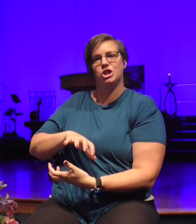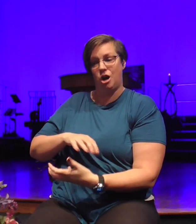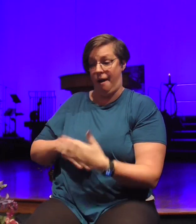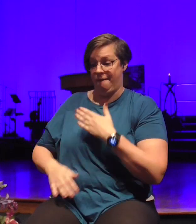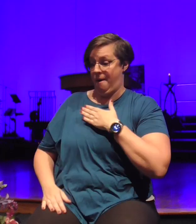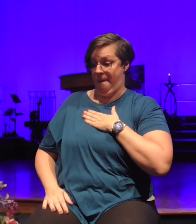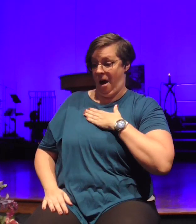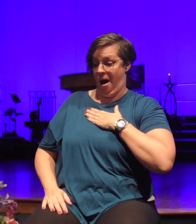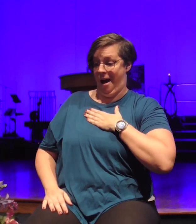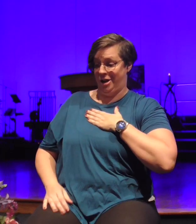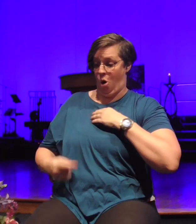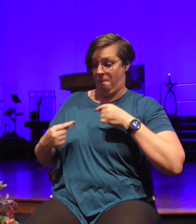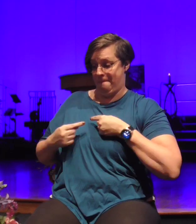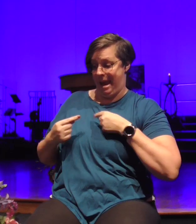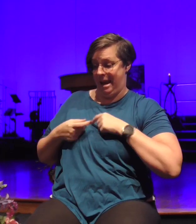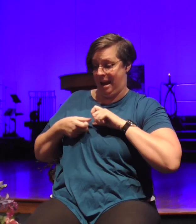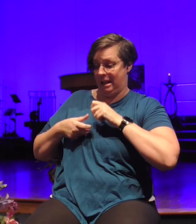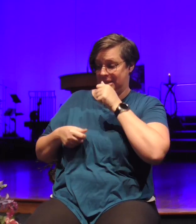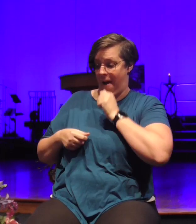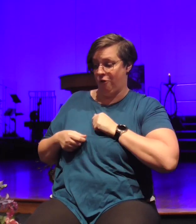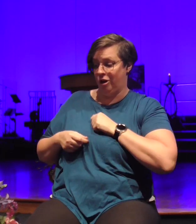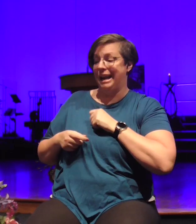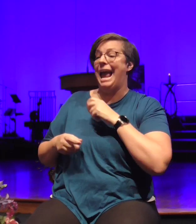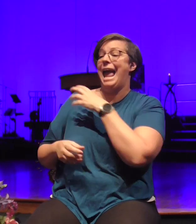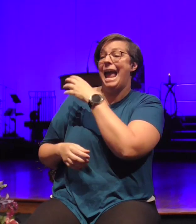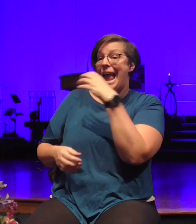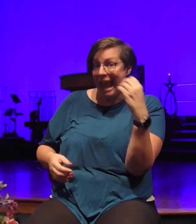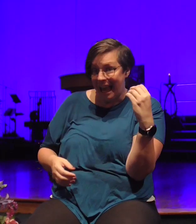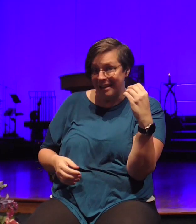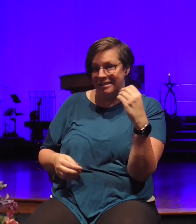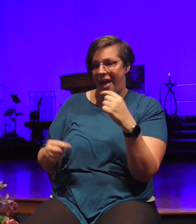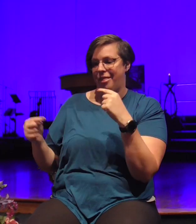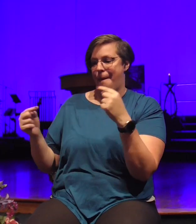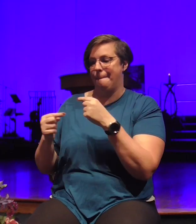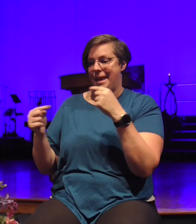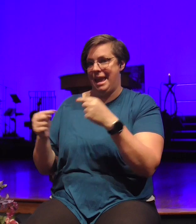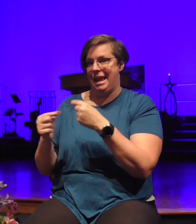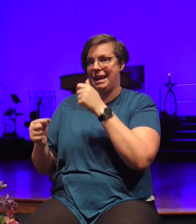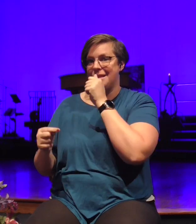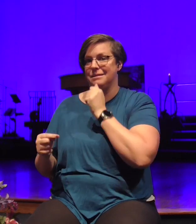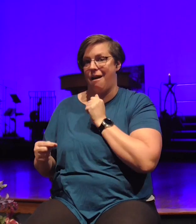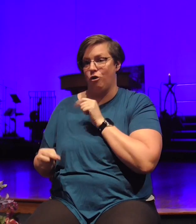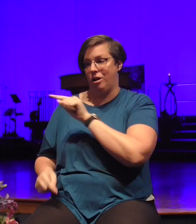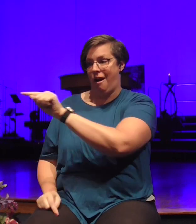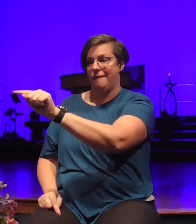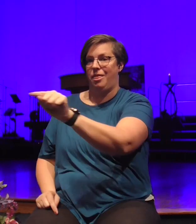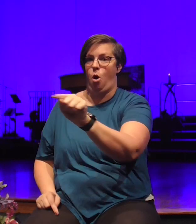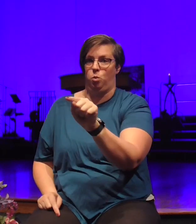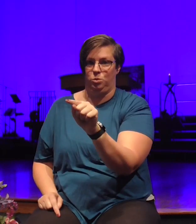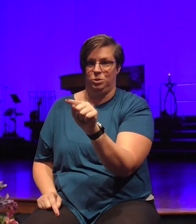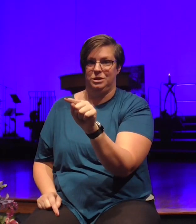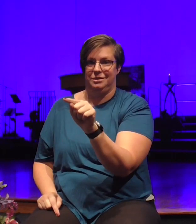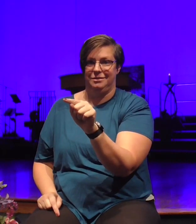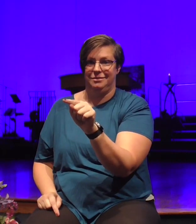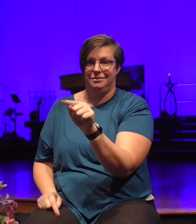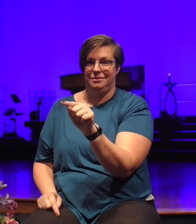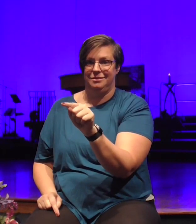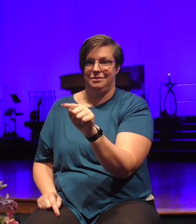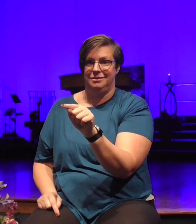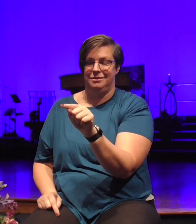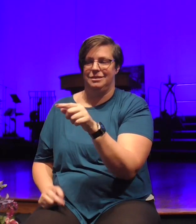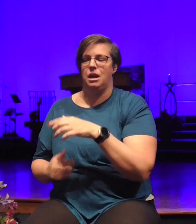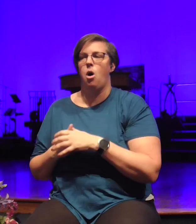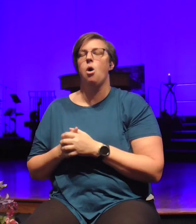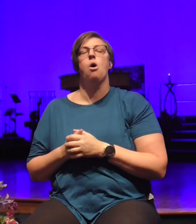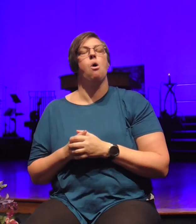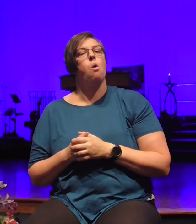pain and suffering of anyone else who's experiencing what you're experiencing. And I found that this Tonglen practice, which